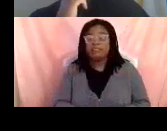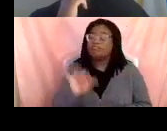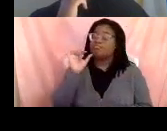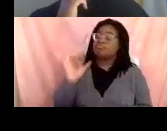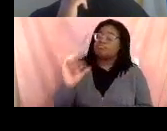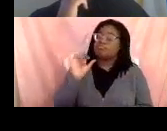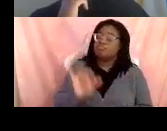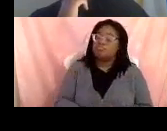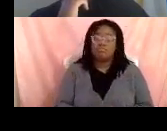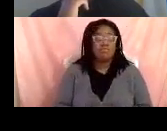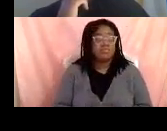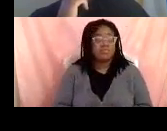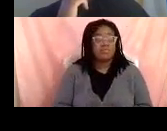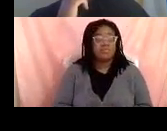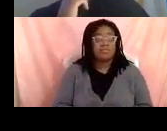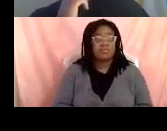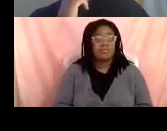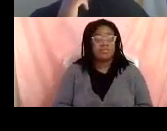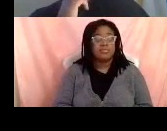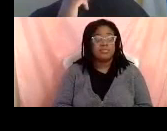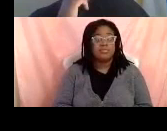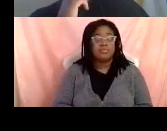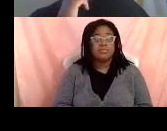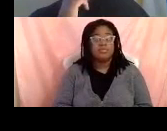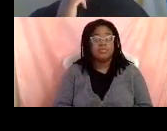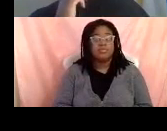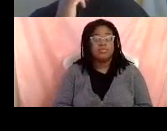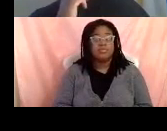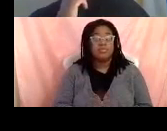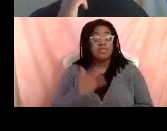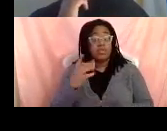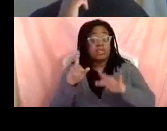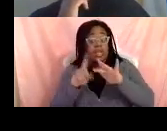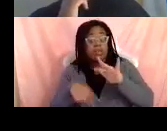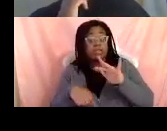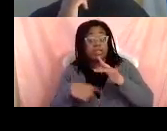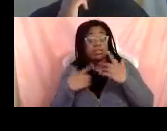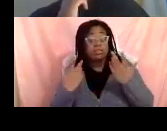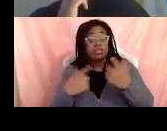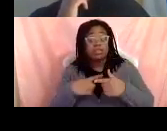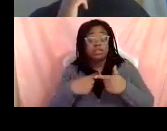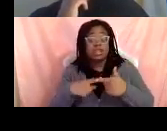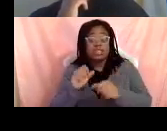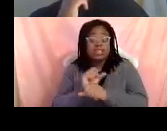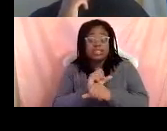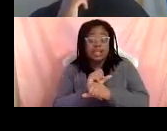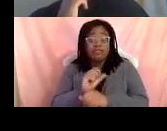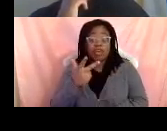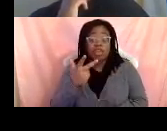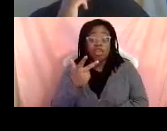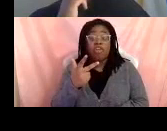Mm, There is an absence. mm, Slavery, third-party